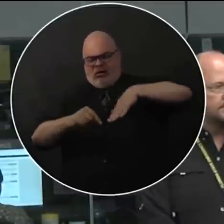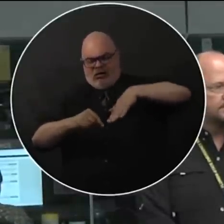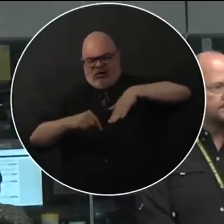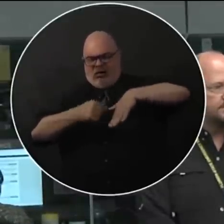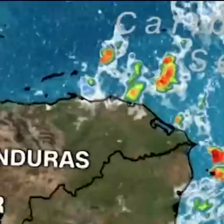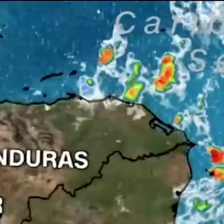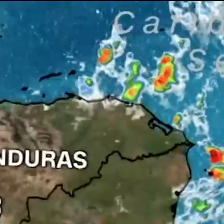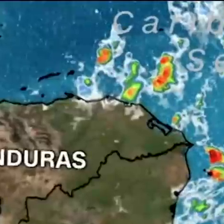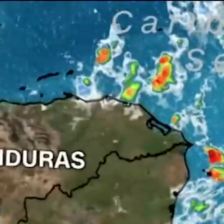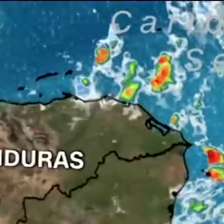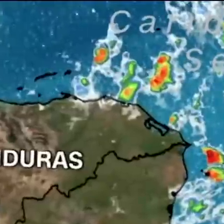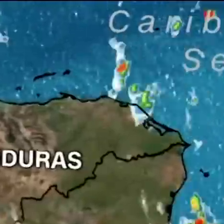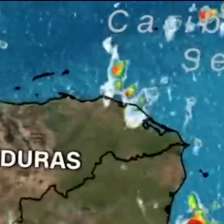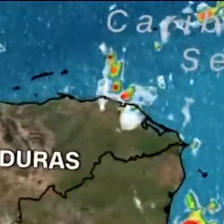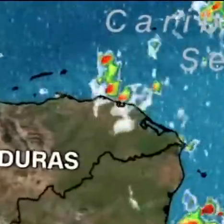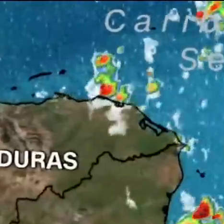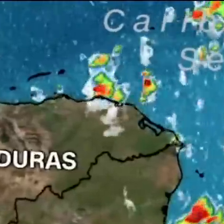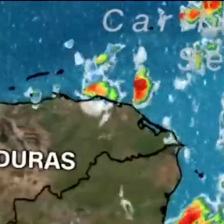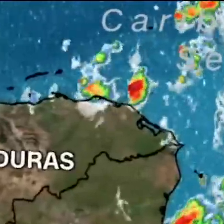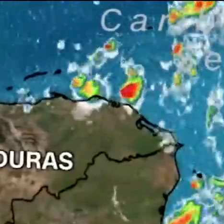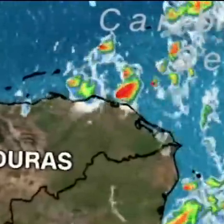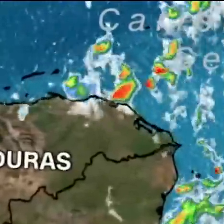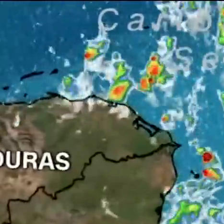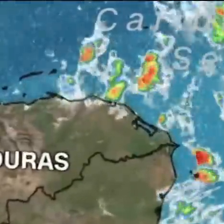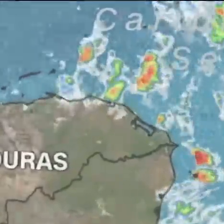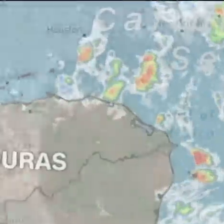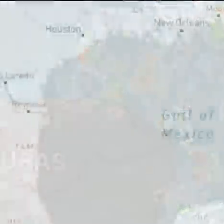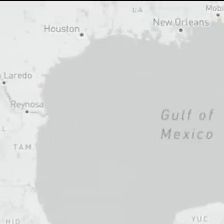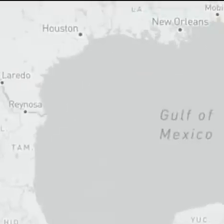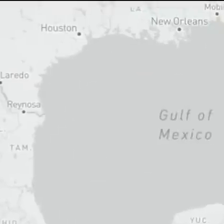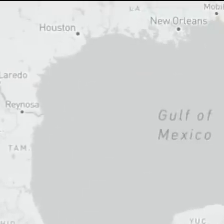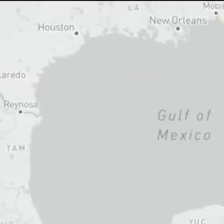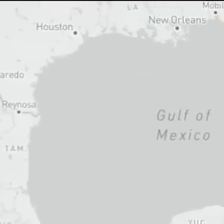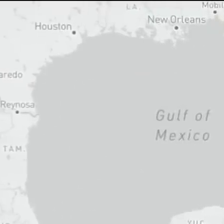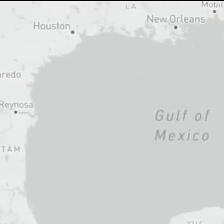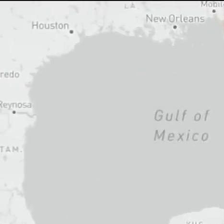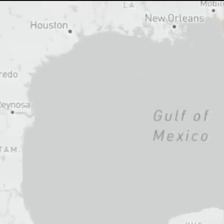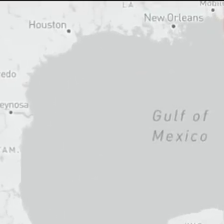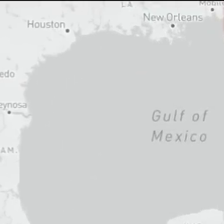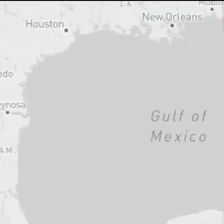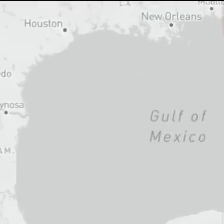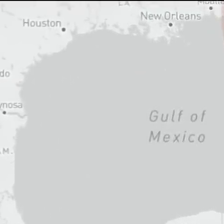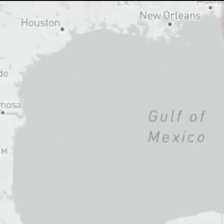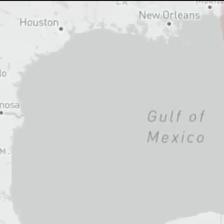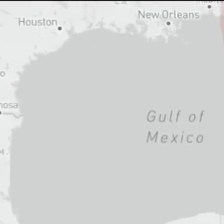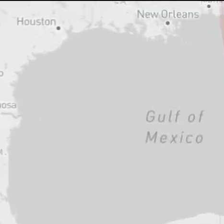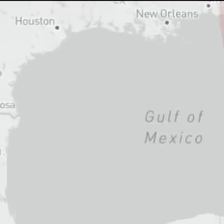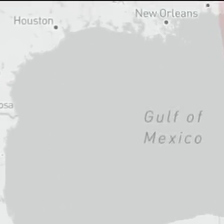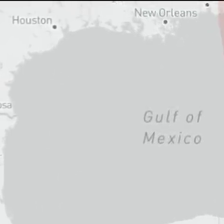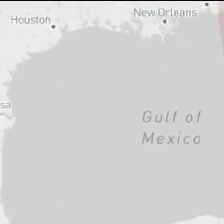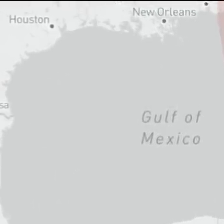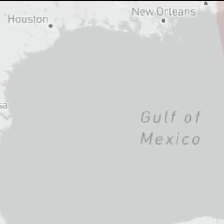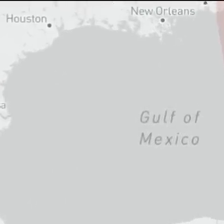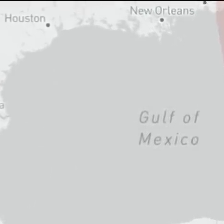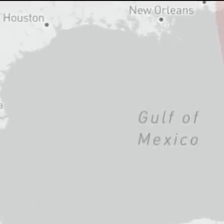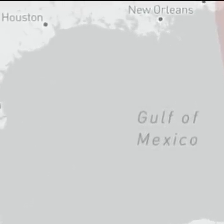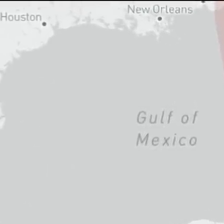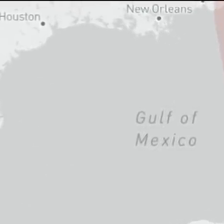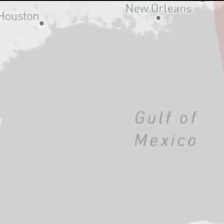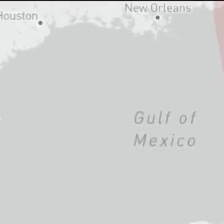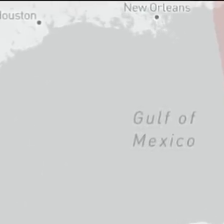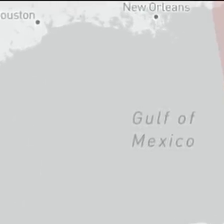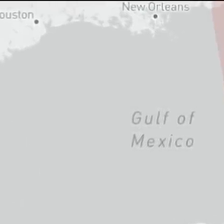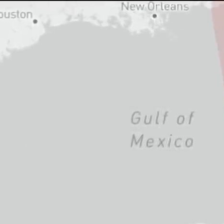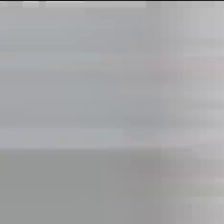uncertain. Tropical Storm Ian is now forecast to become a Category 4 hurricane before weakening and is expected to hit